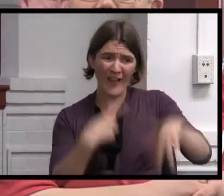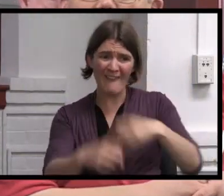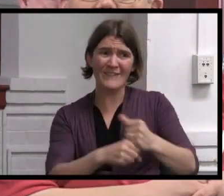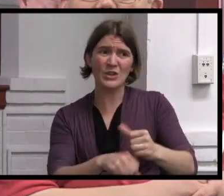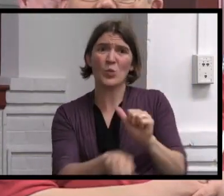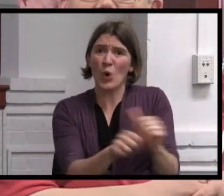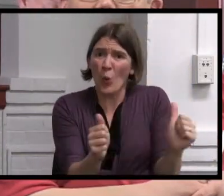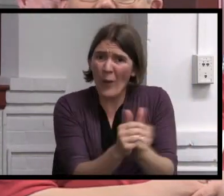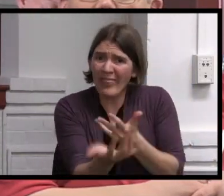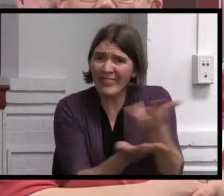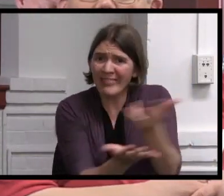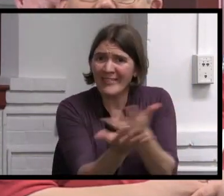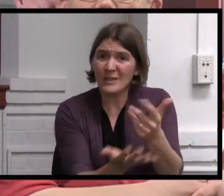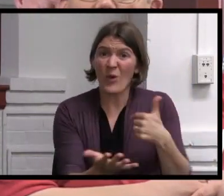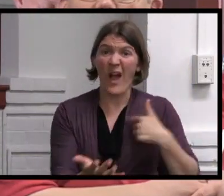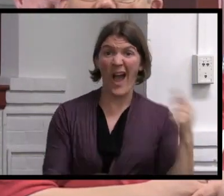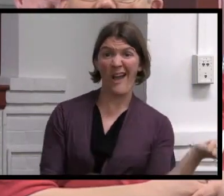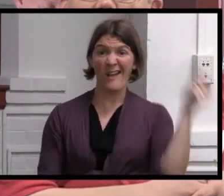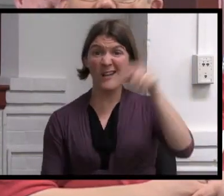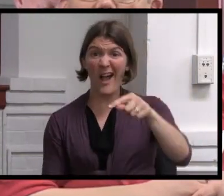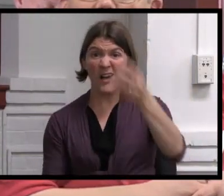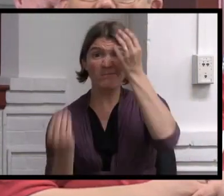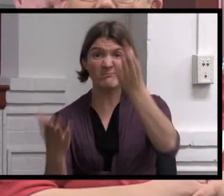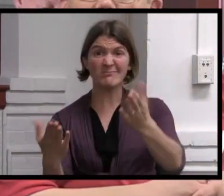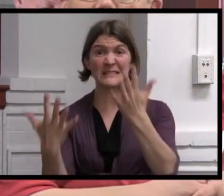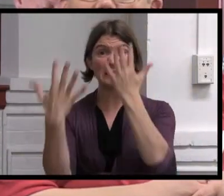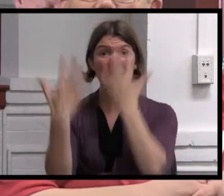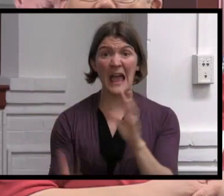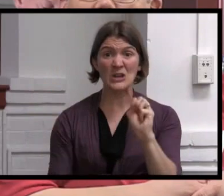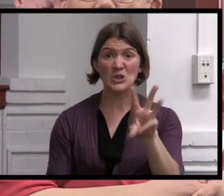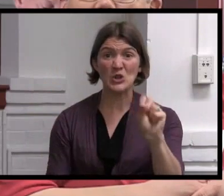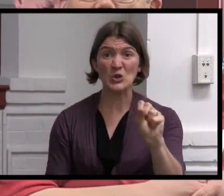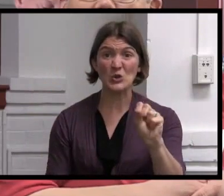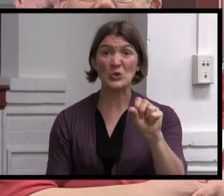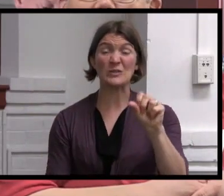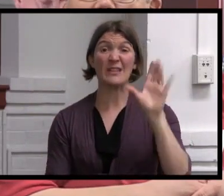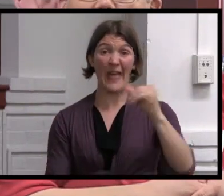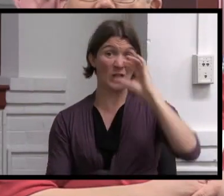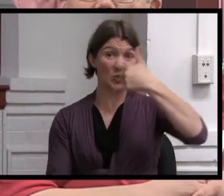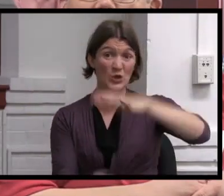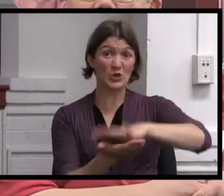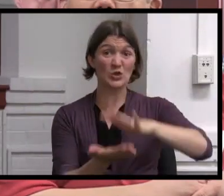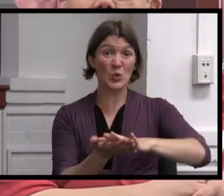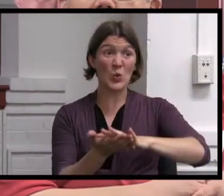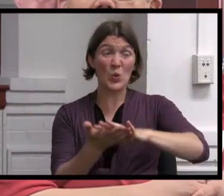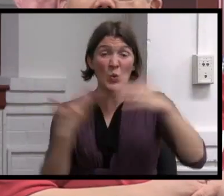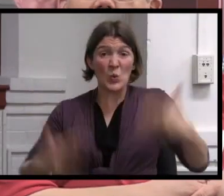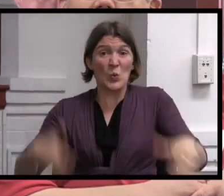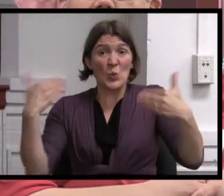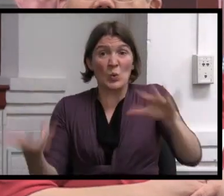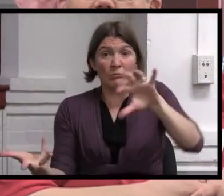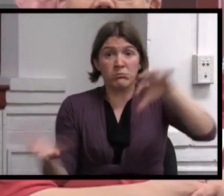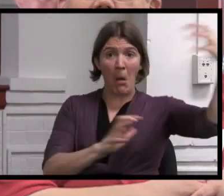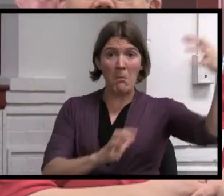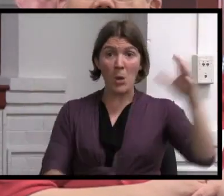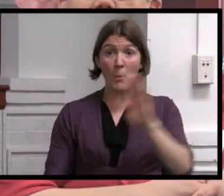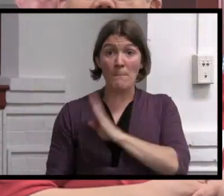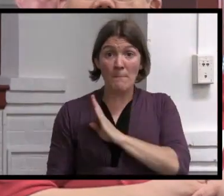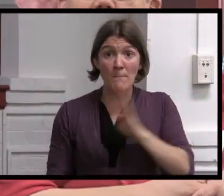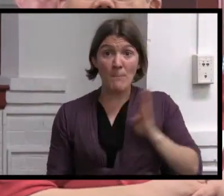And I'm here tonight because, unfortunately, NECA is in a state of crisis right now. The board of directors